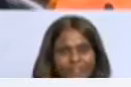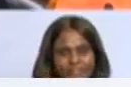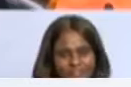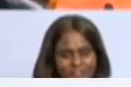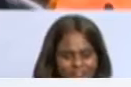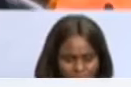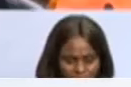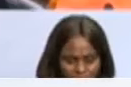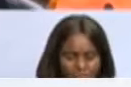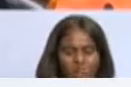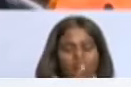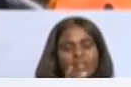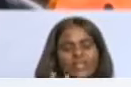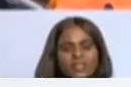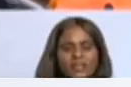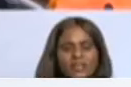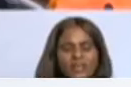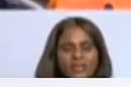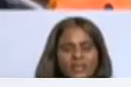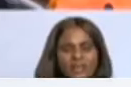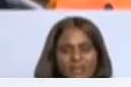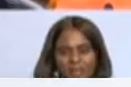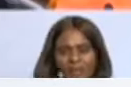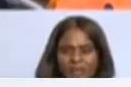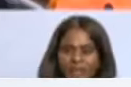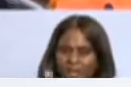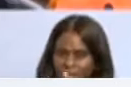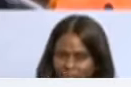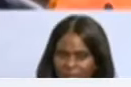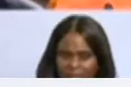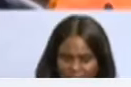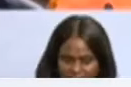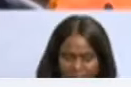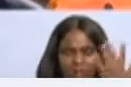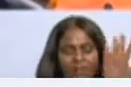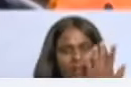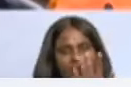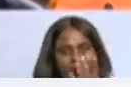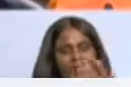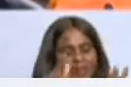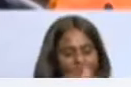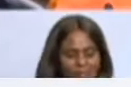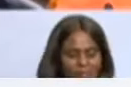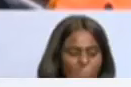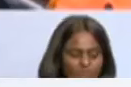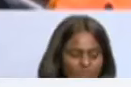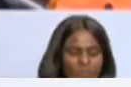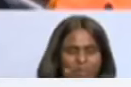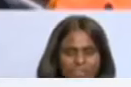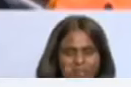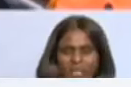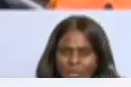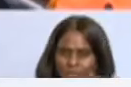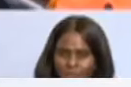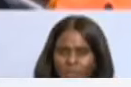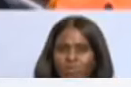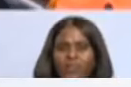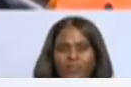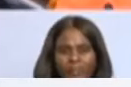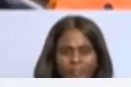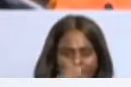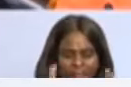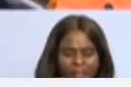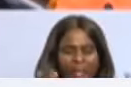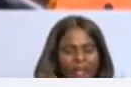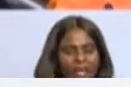products. To achieve this, we are developing legislation to support local manufacturers by